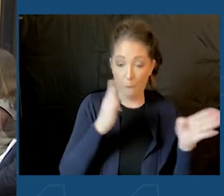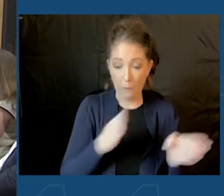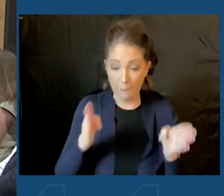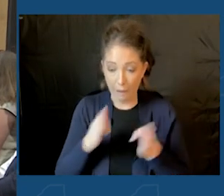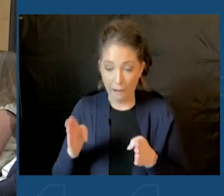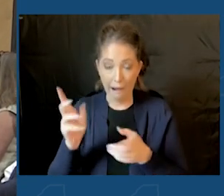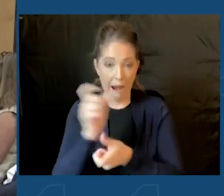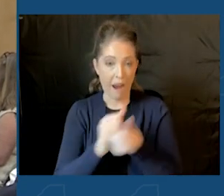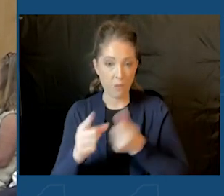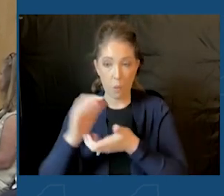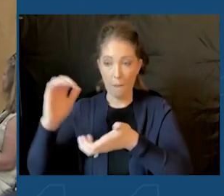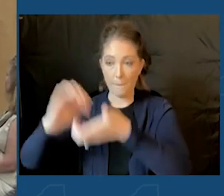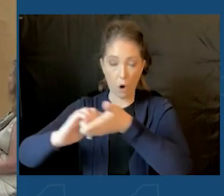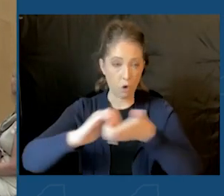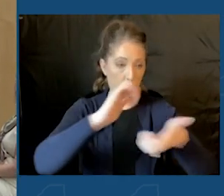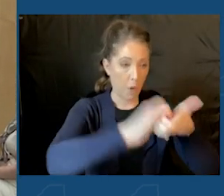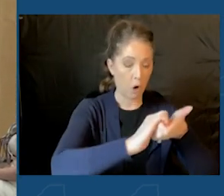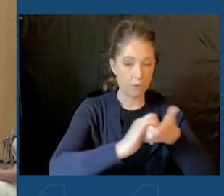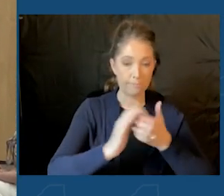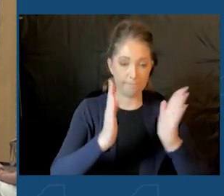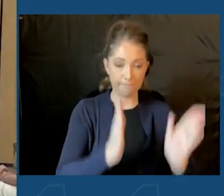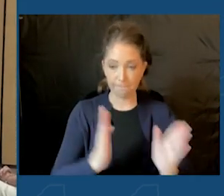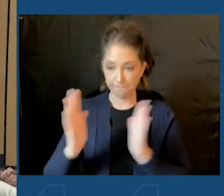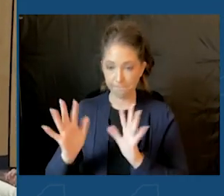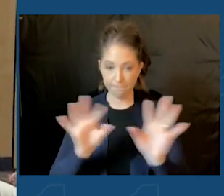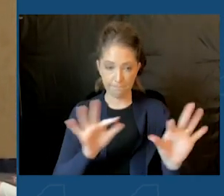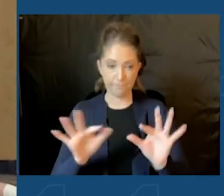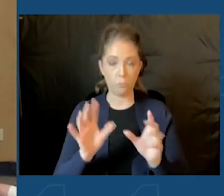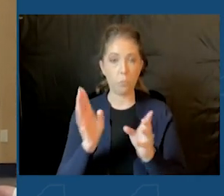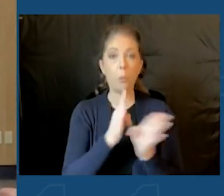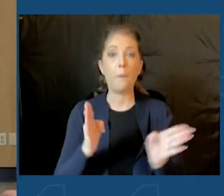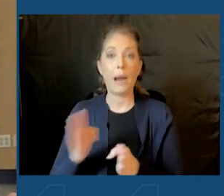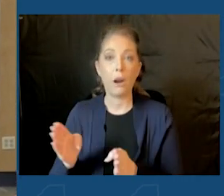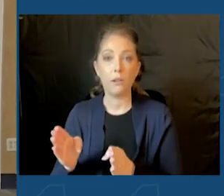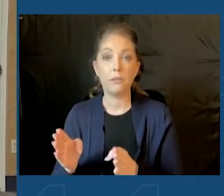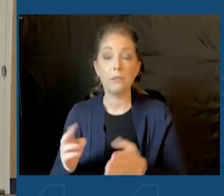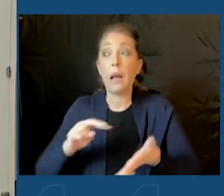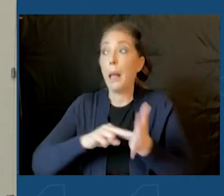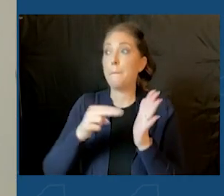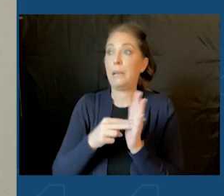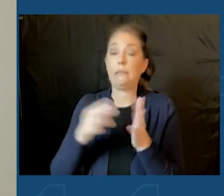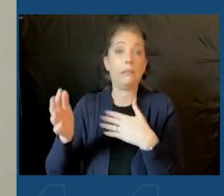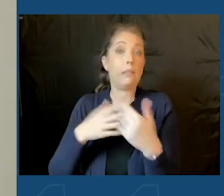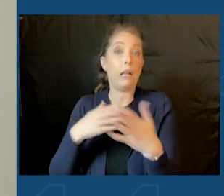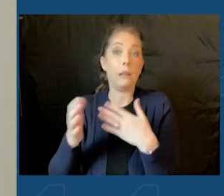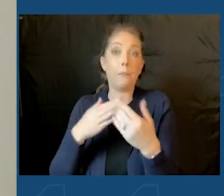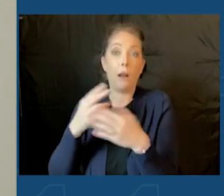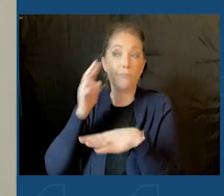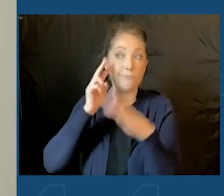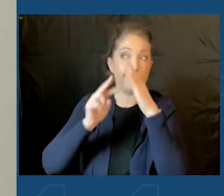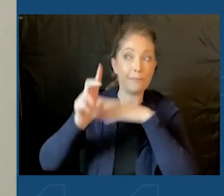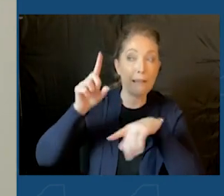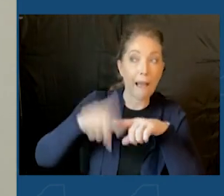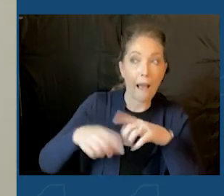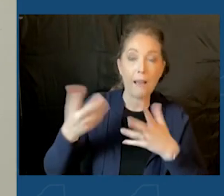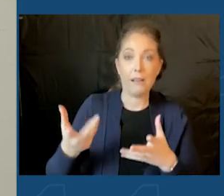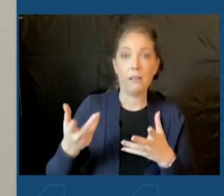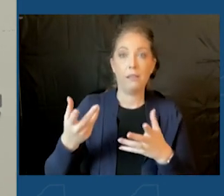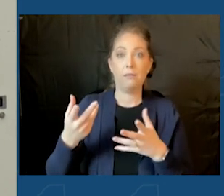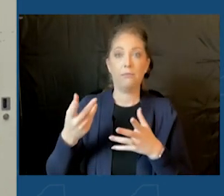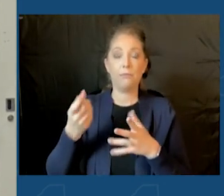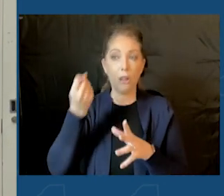partners are prepared. And that means prepared no matter what comes, even though the weather is getting weirder and more